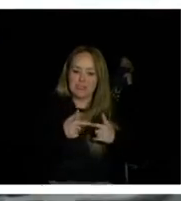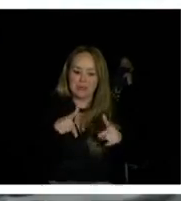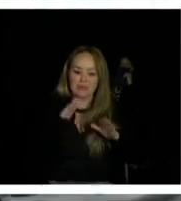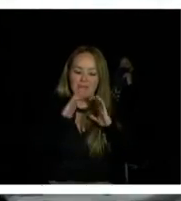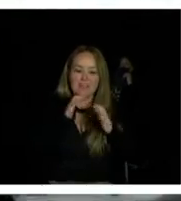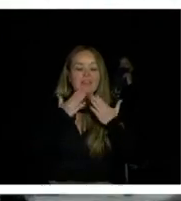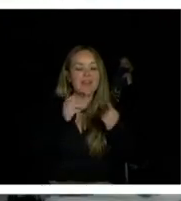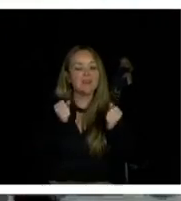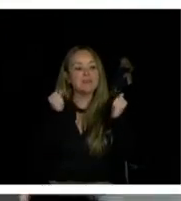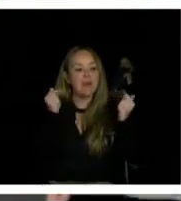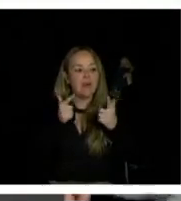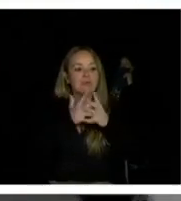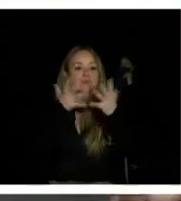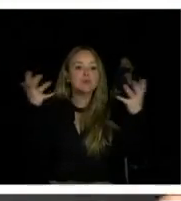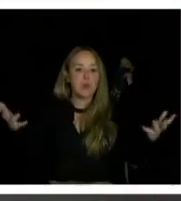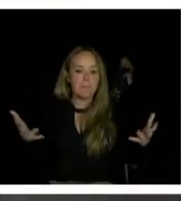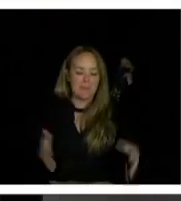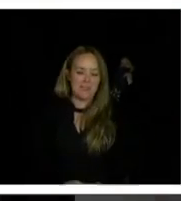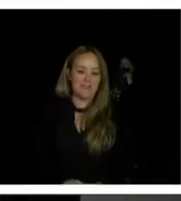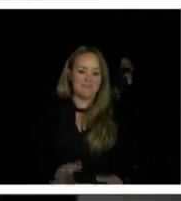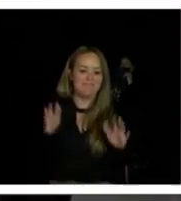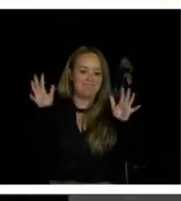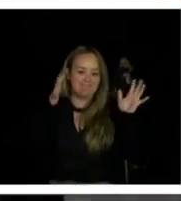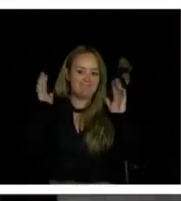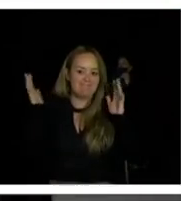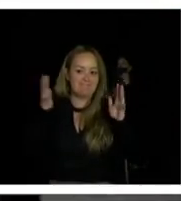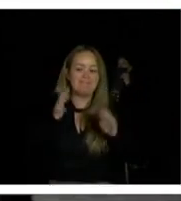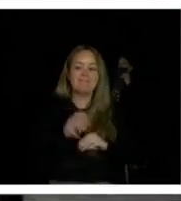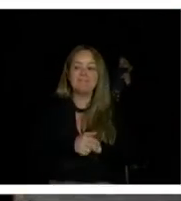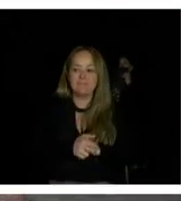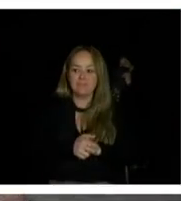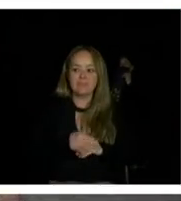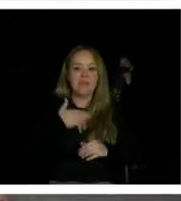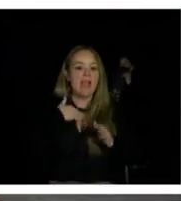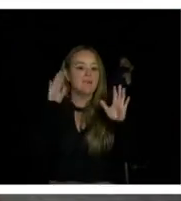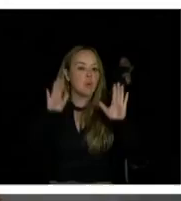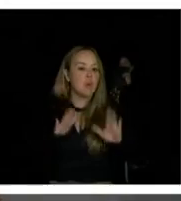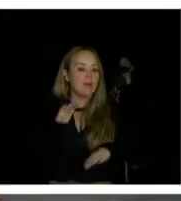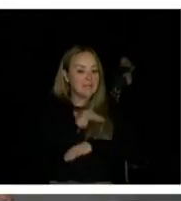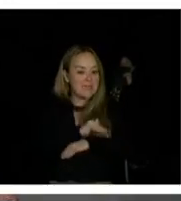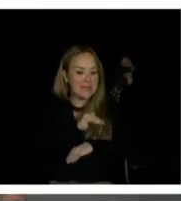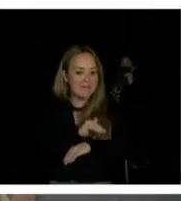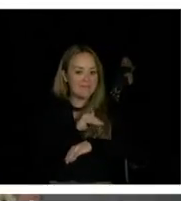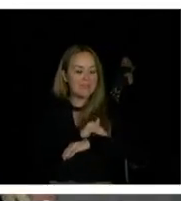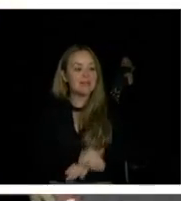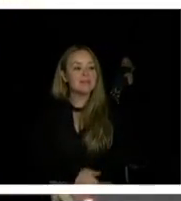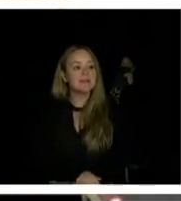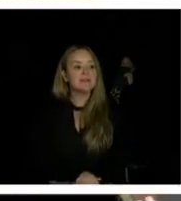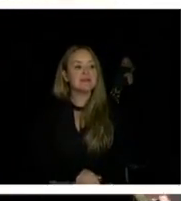conversation. Thank you all so much. Thank you. All right, well, have a wonderful evening.